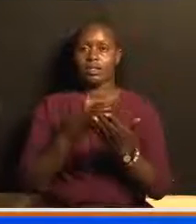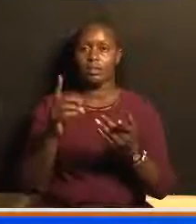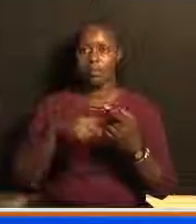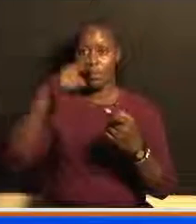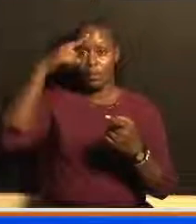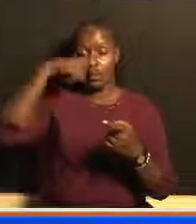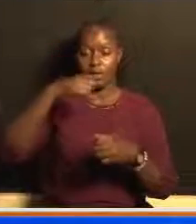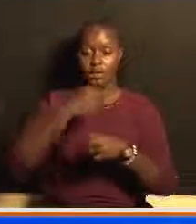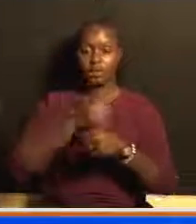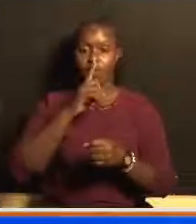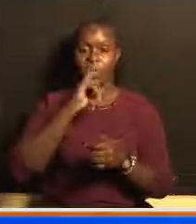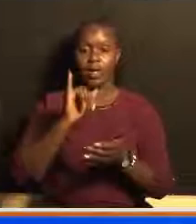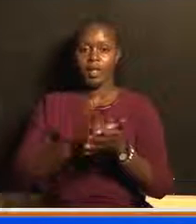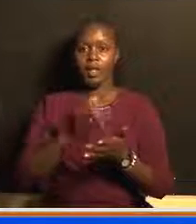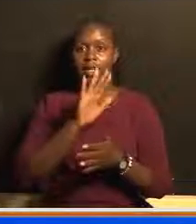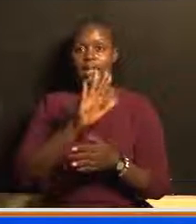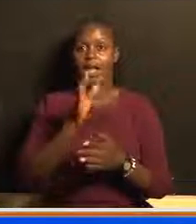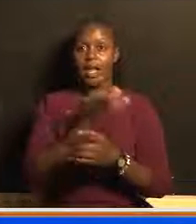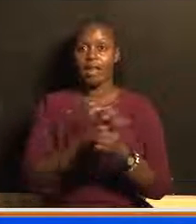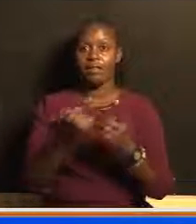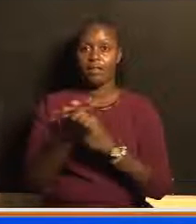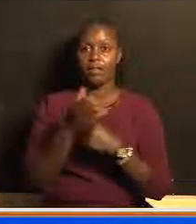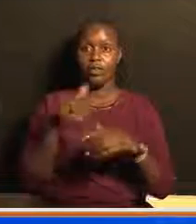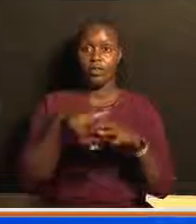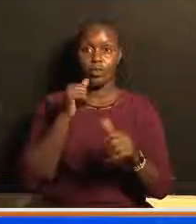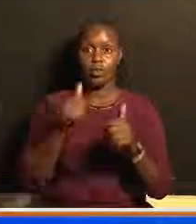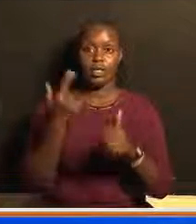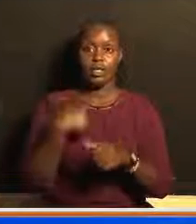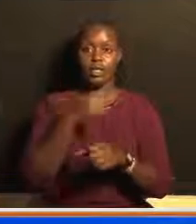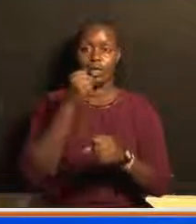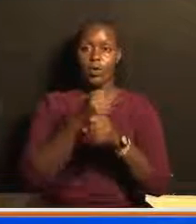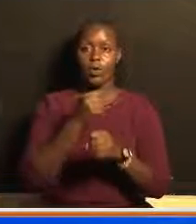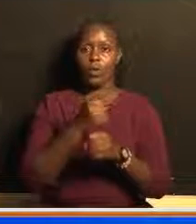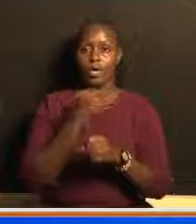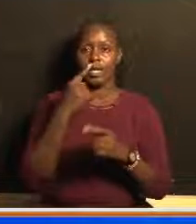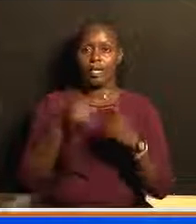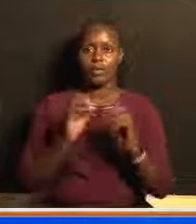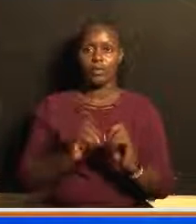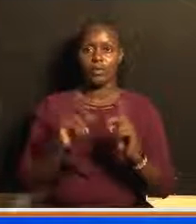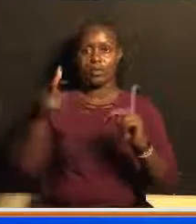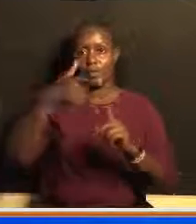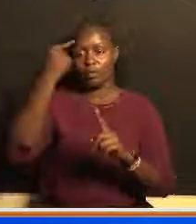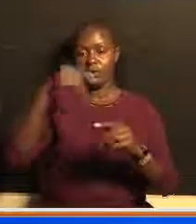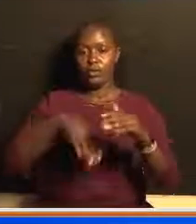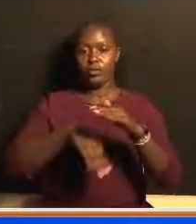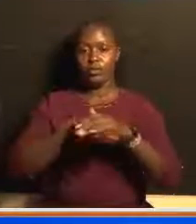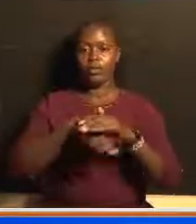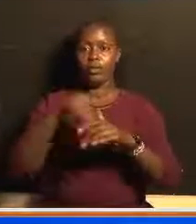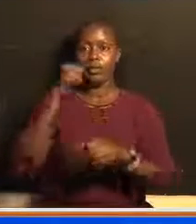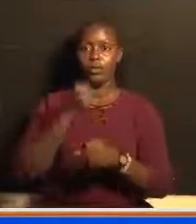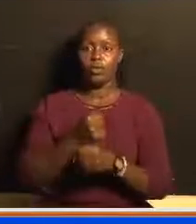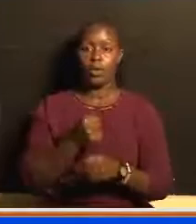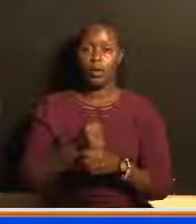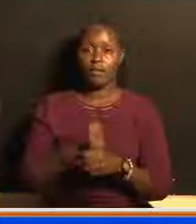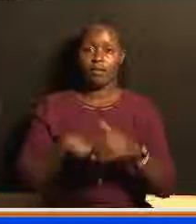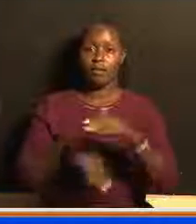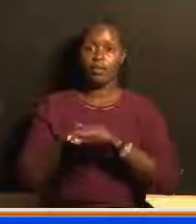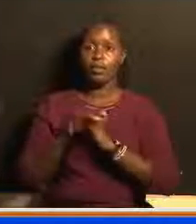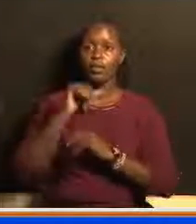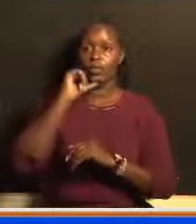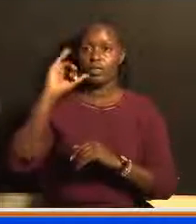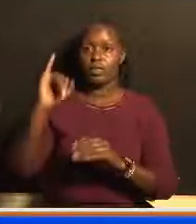there's the environment in which they work in is conducive, because football is work. Football is not just a